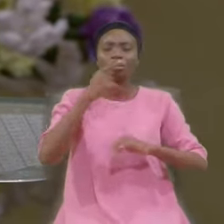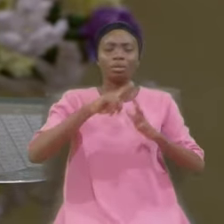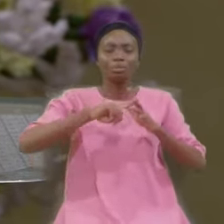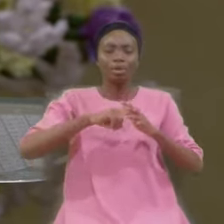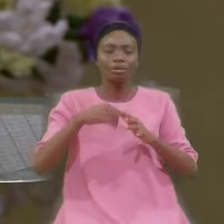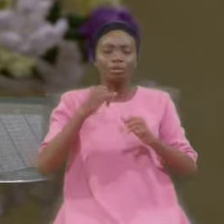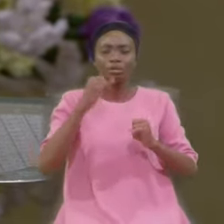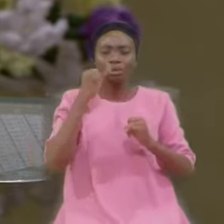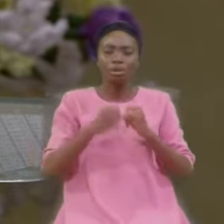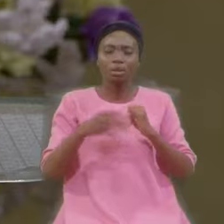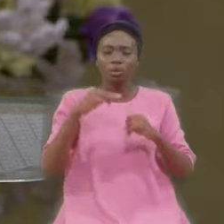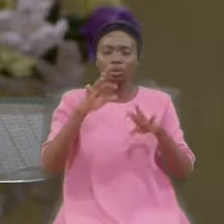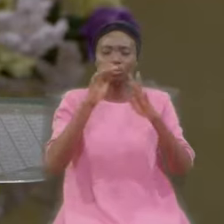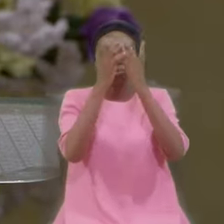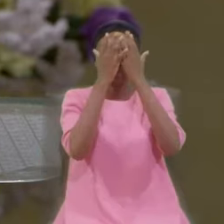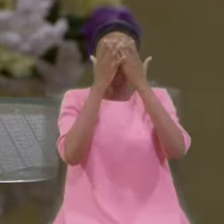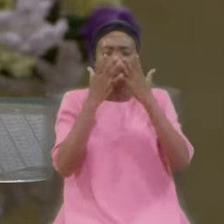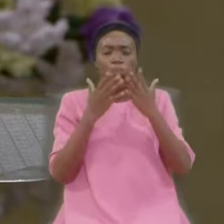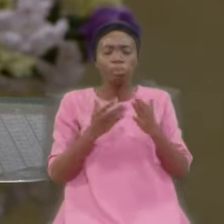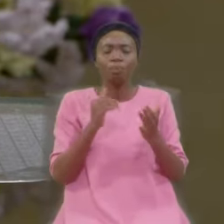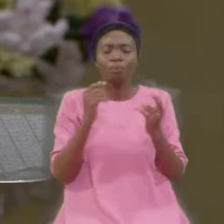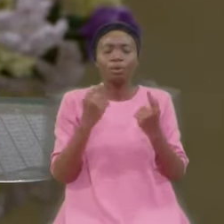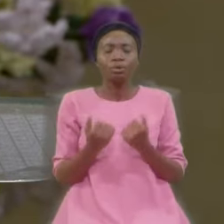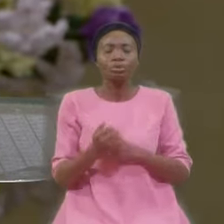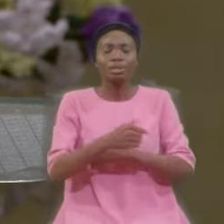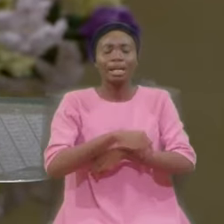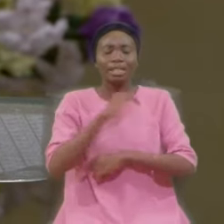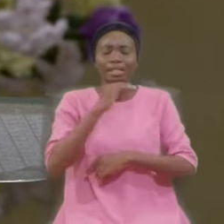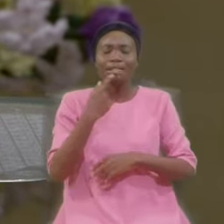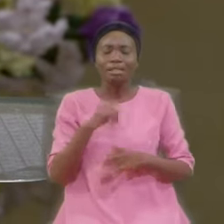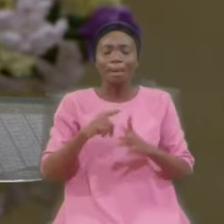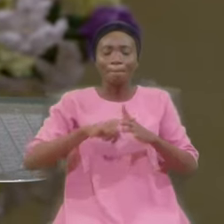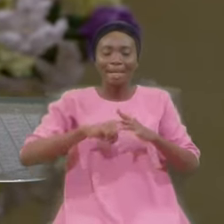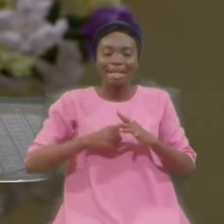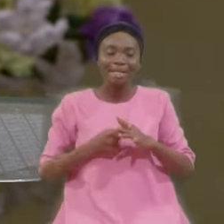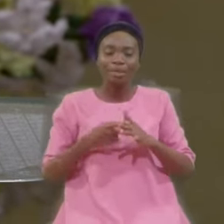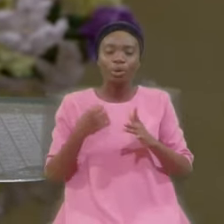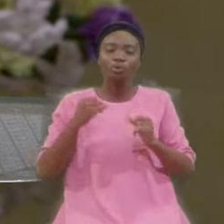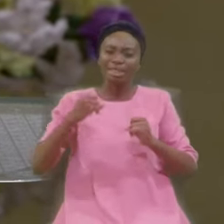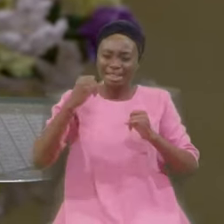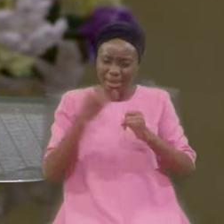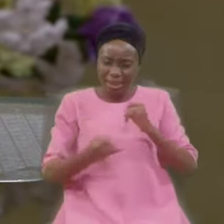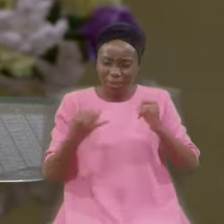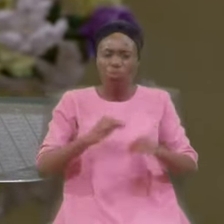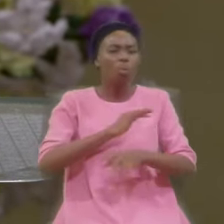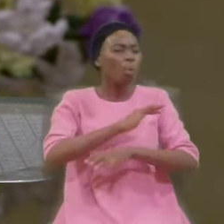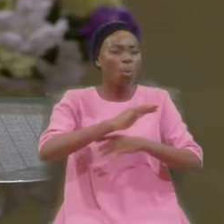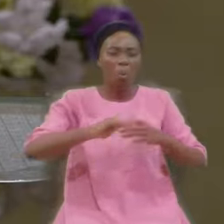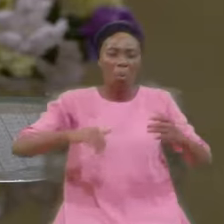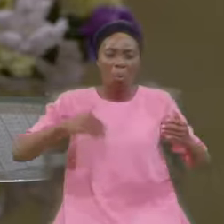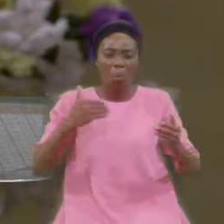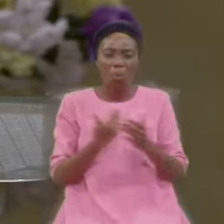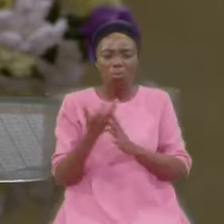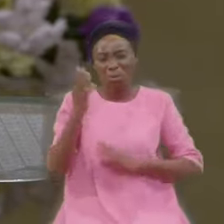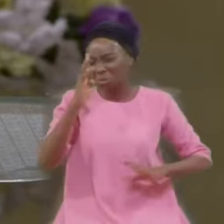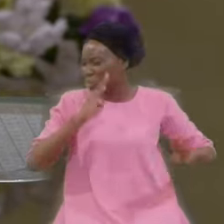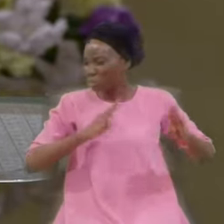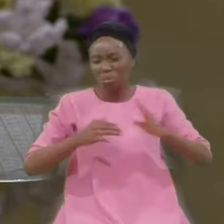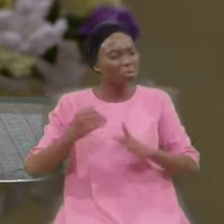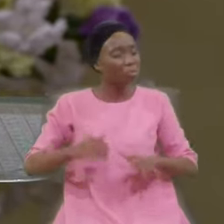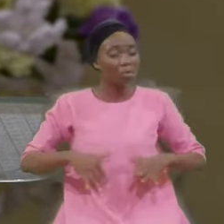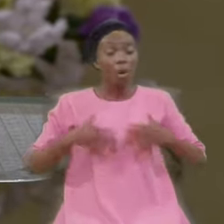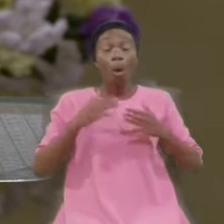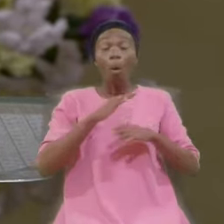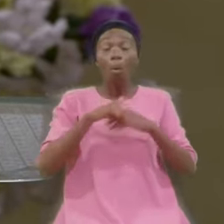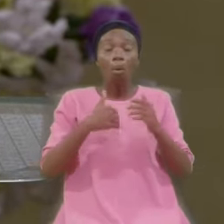sorrow. Tonight is the beginning of the end of all the troubles of life. Your tears will begin to